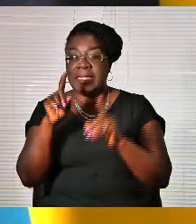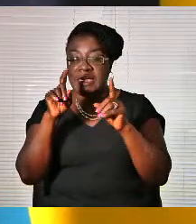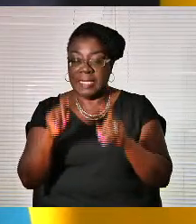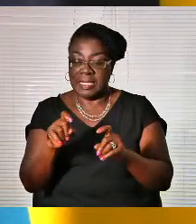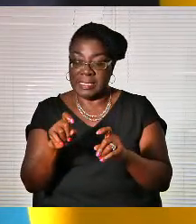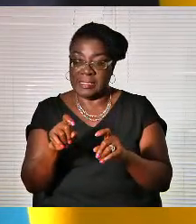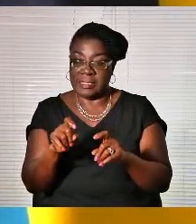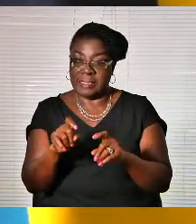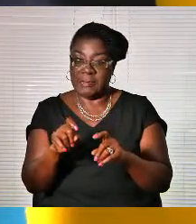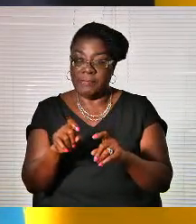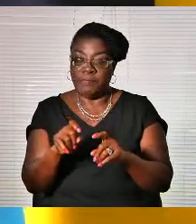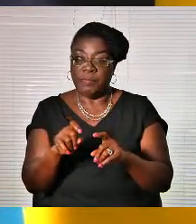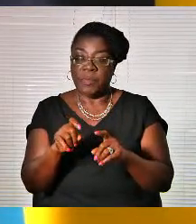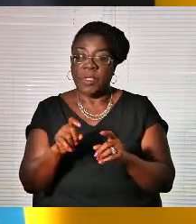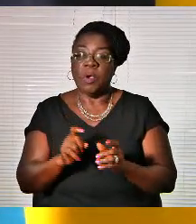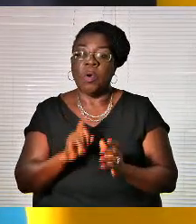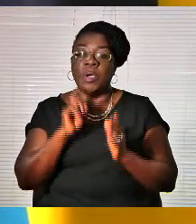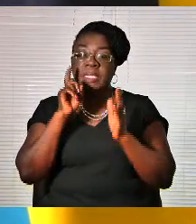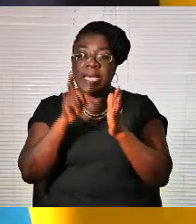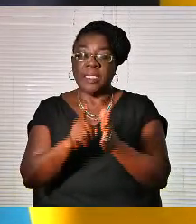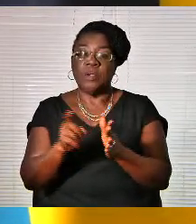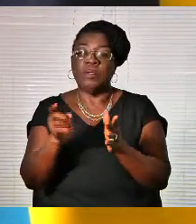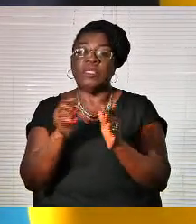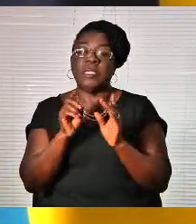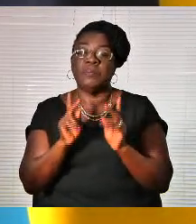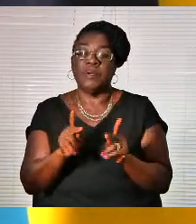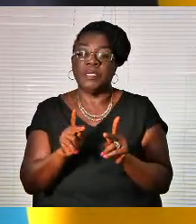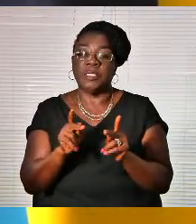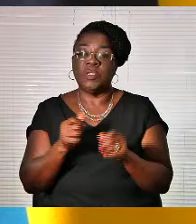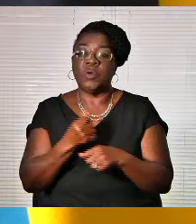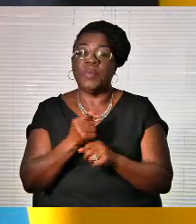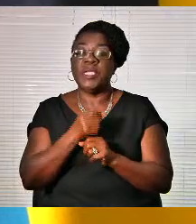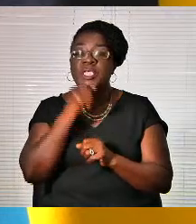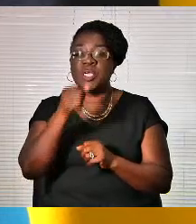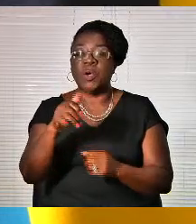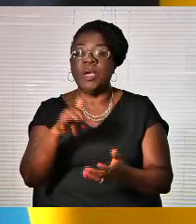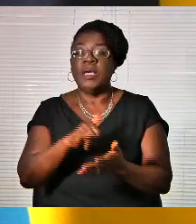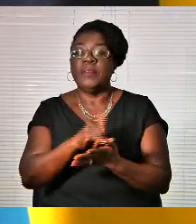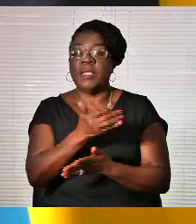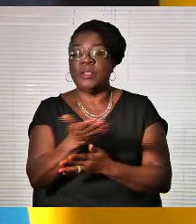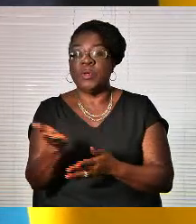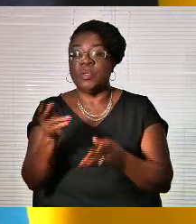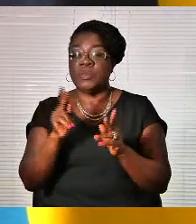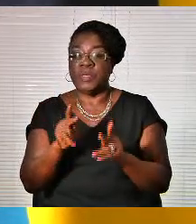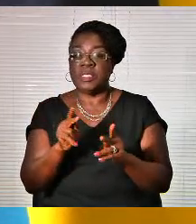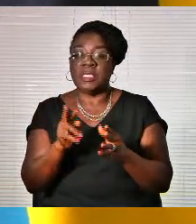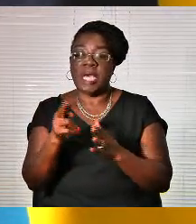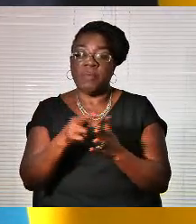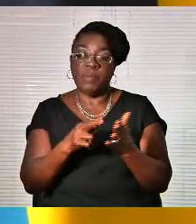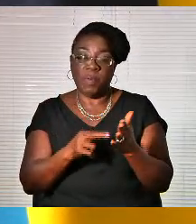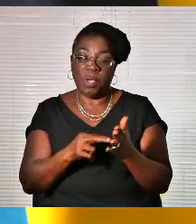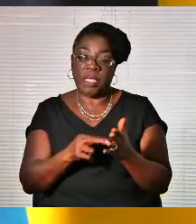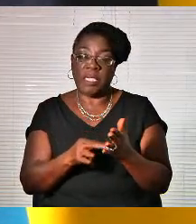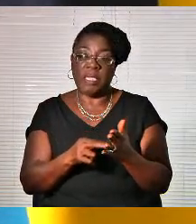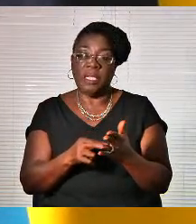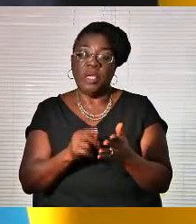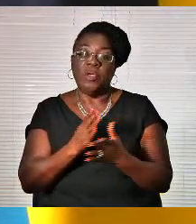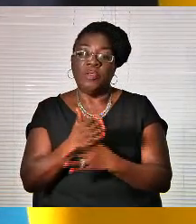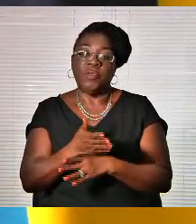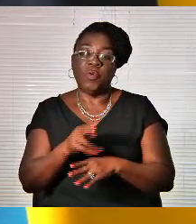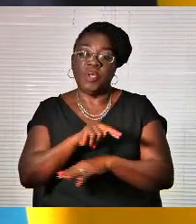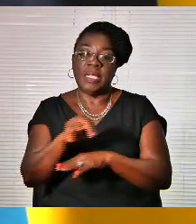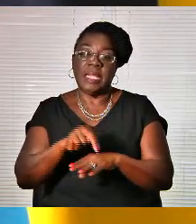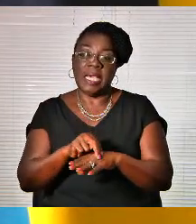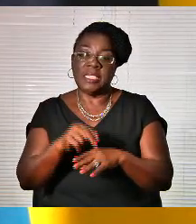or diagnosing cases to ensure that those cases are reported to the National